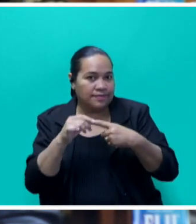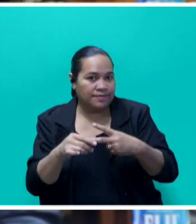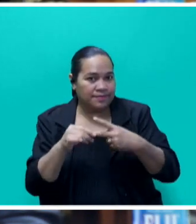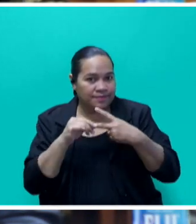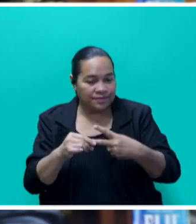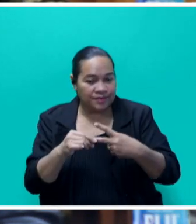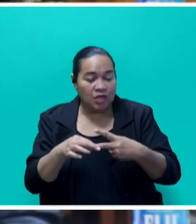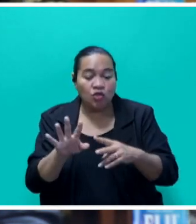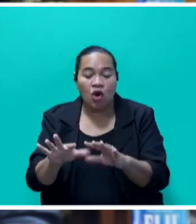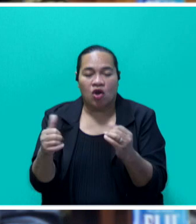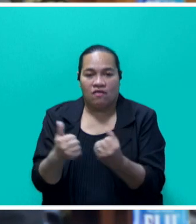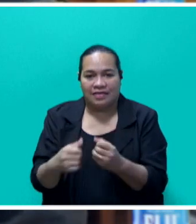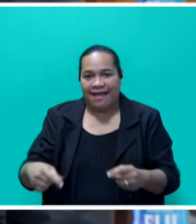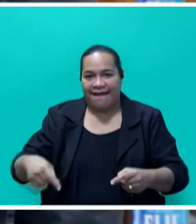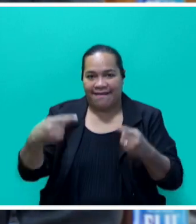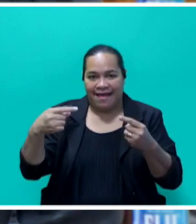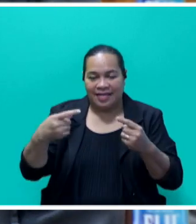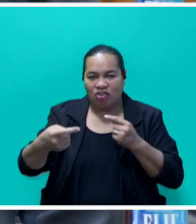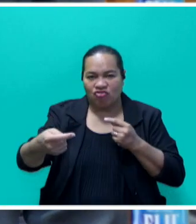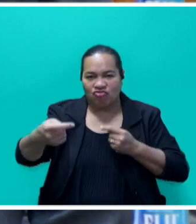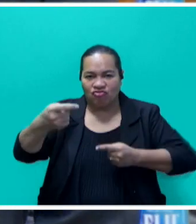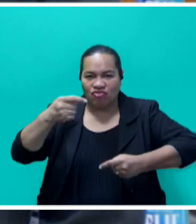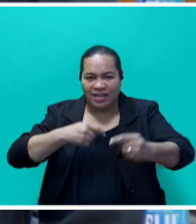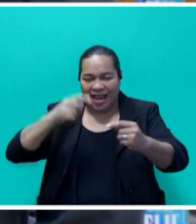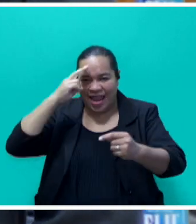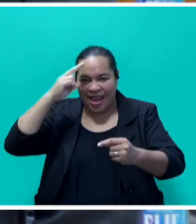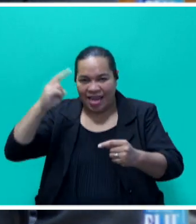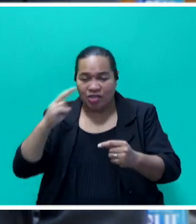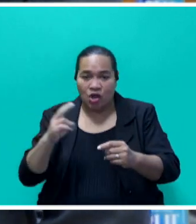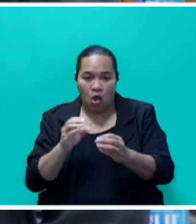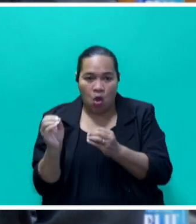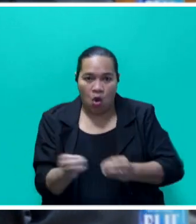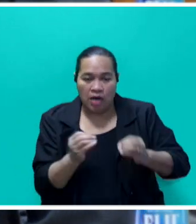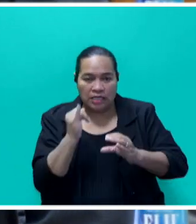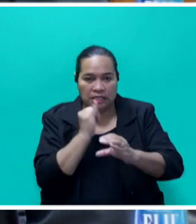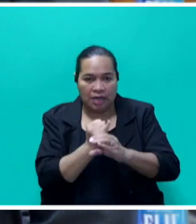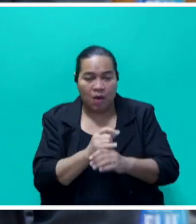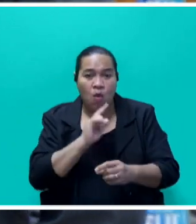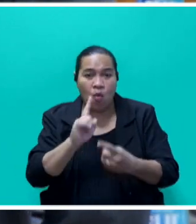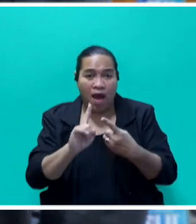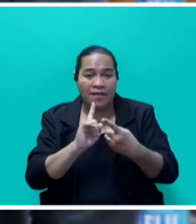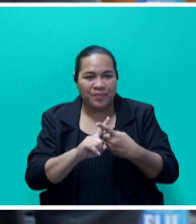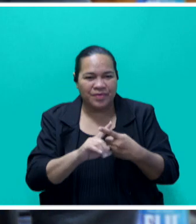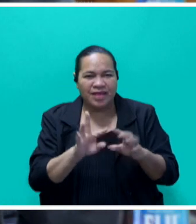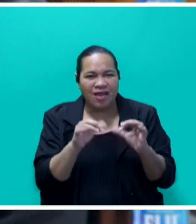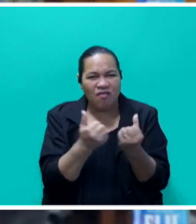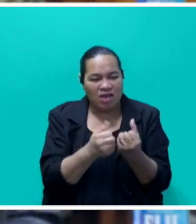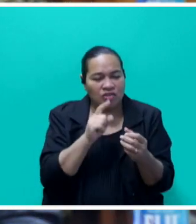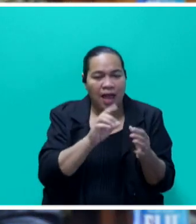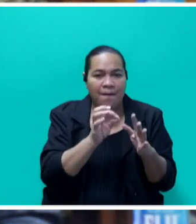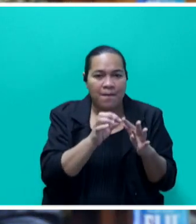the Convention Against Transnational Organized Crime. One is the Palemo Convention. And Palemo